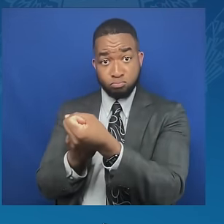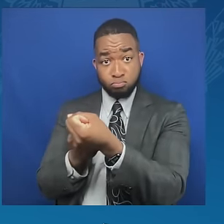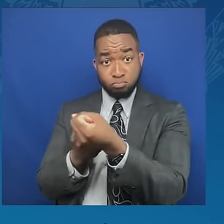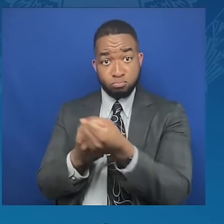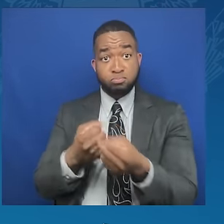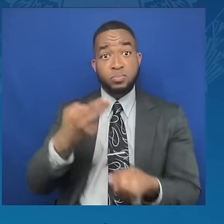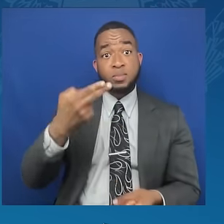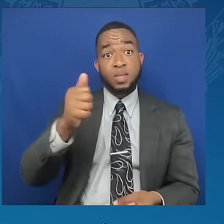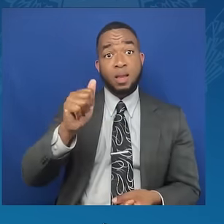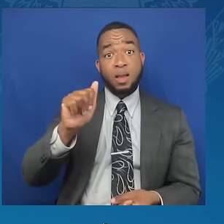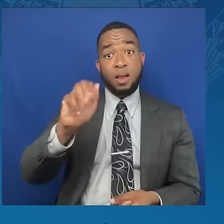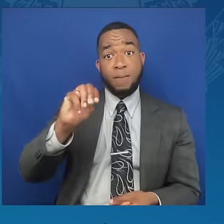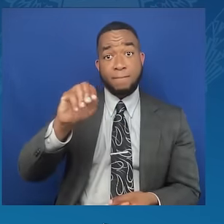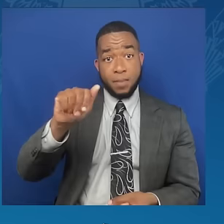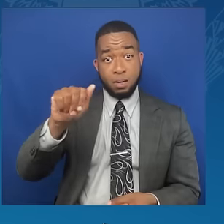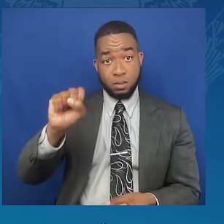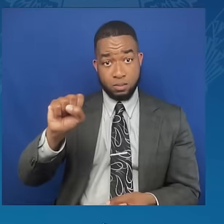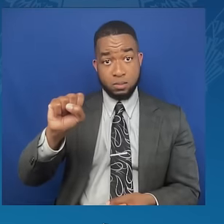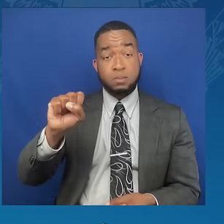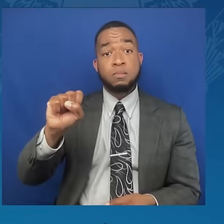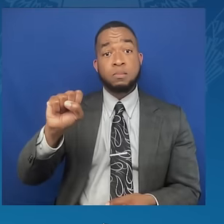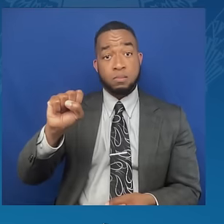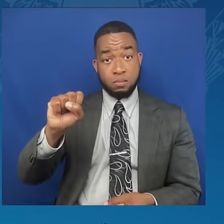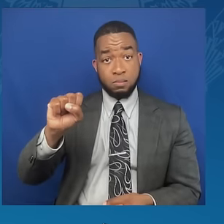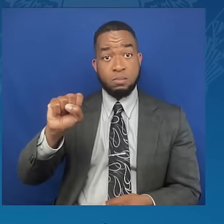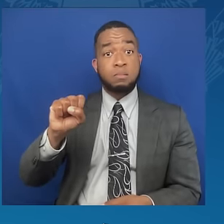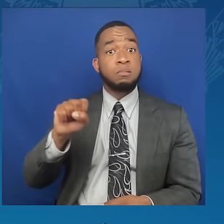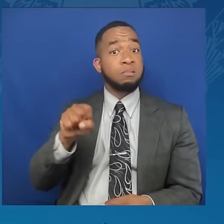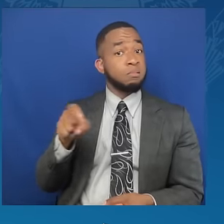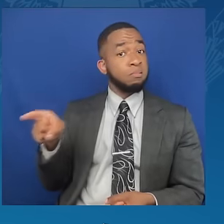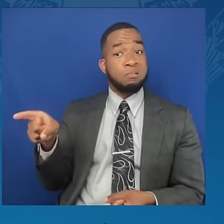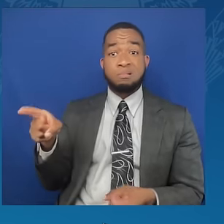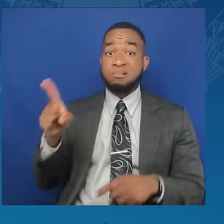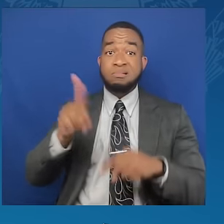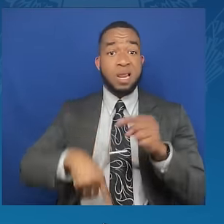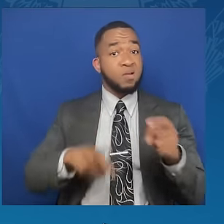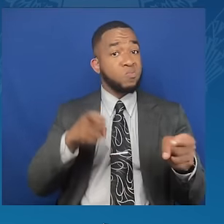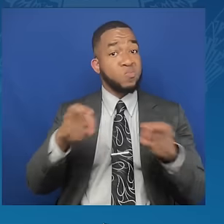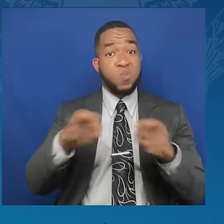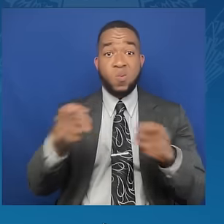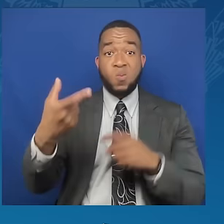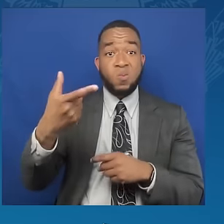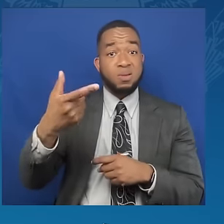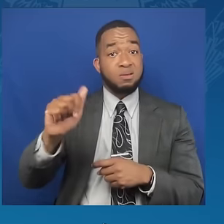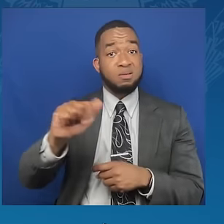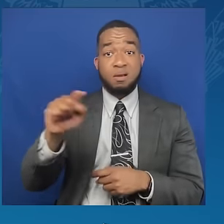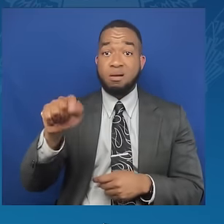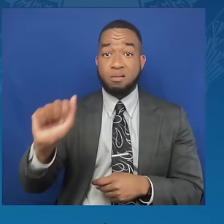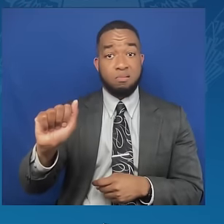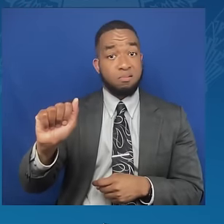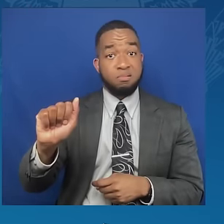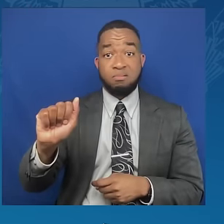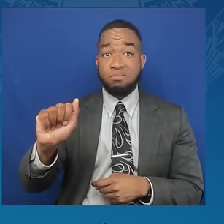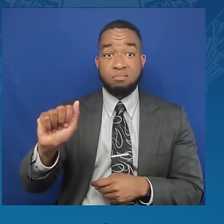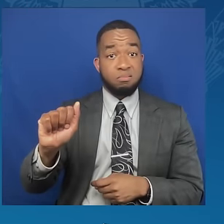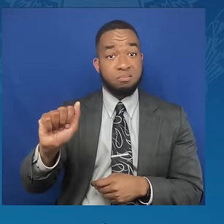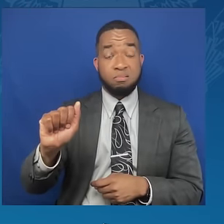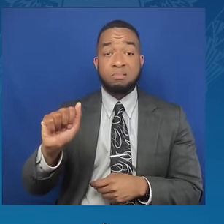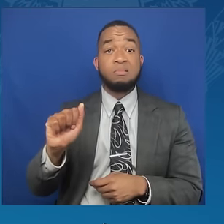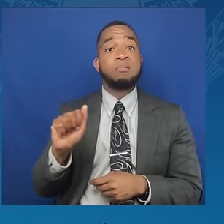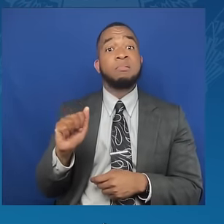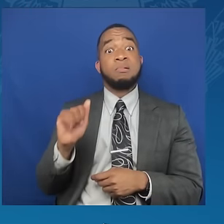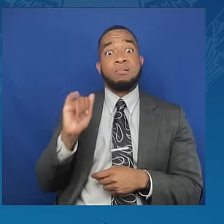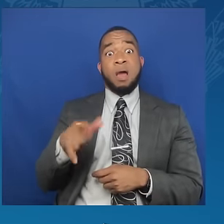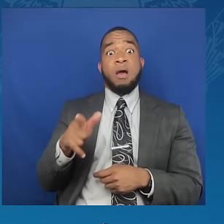people of Israel must be eliminated. Hamas is a brutal terrorist organization that has vowed